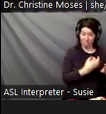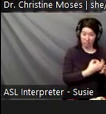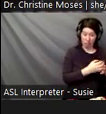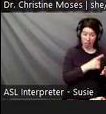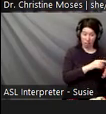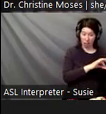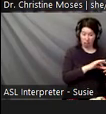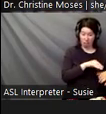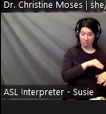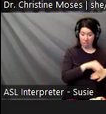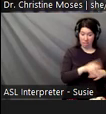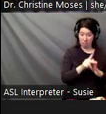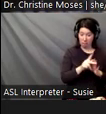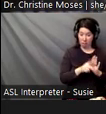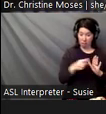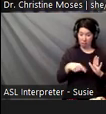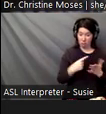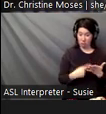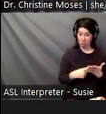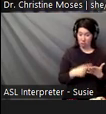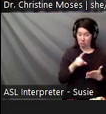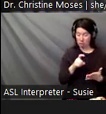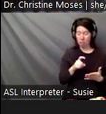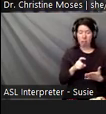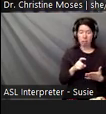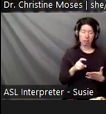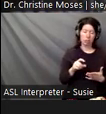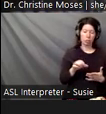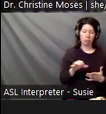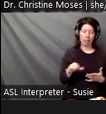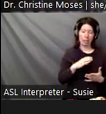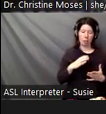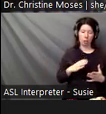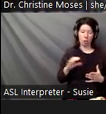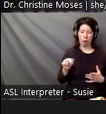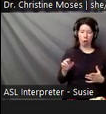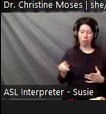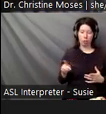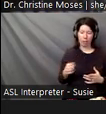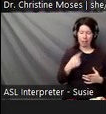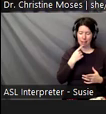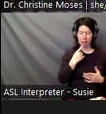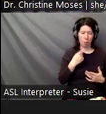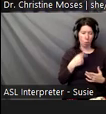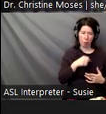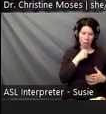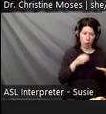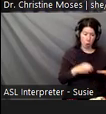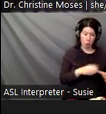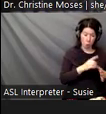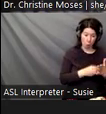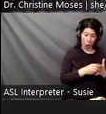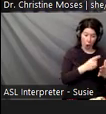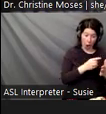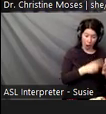discussing? They could, like Commissioner Ajay said, sort of say, we're not going to do an audit, but we're going to bring in someone who